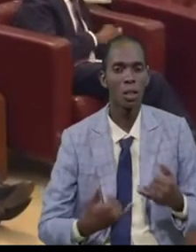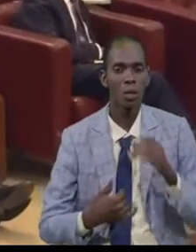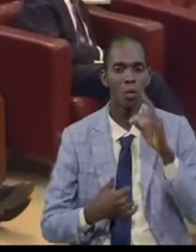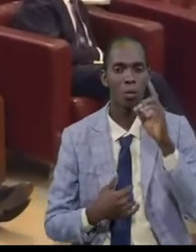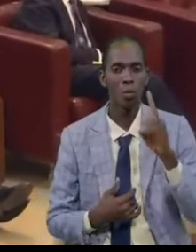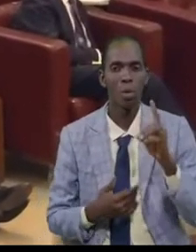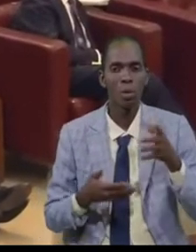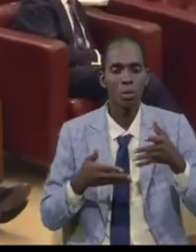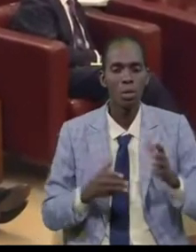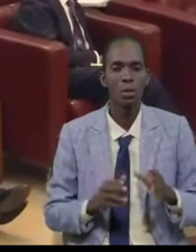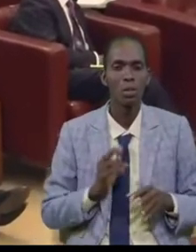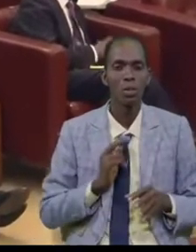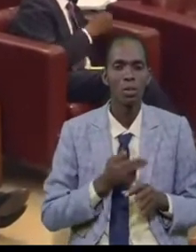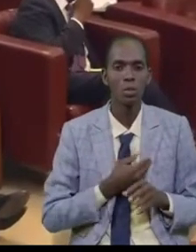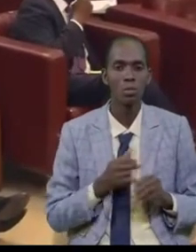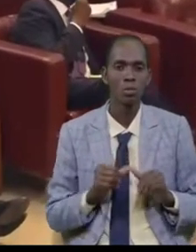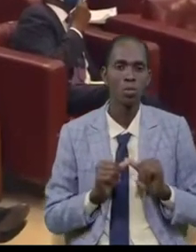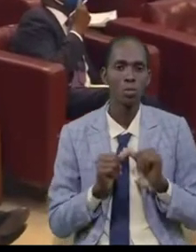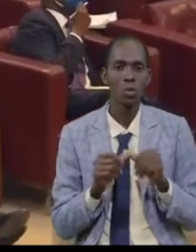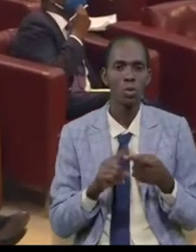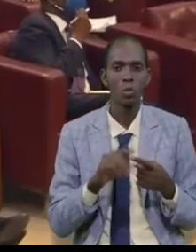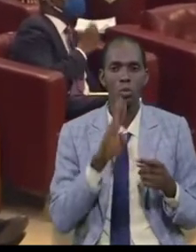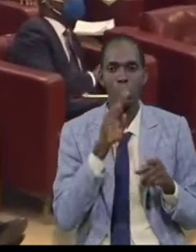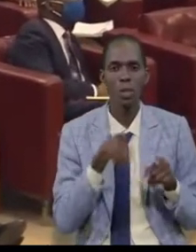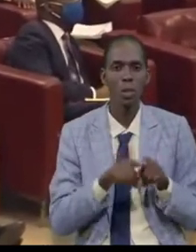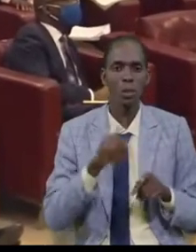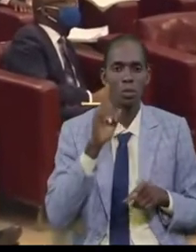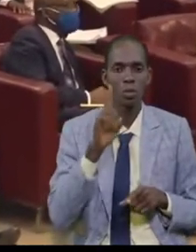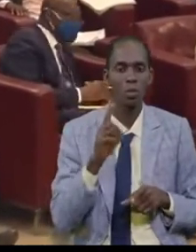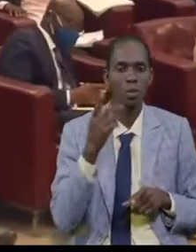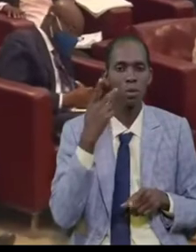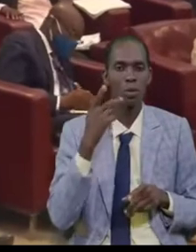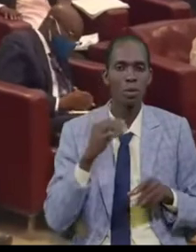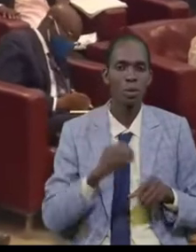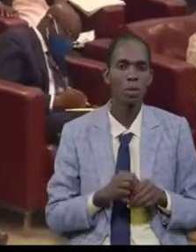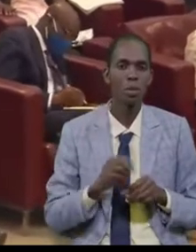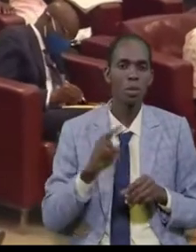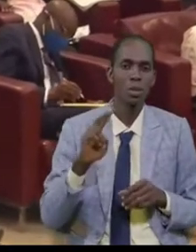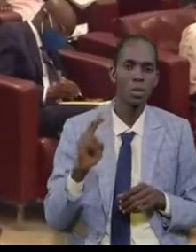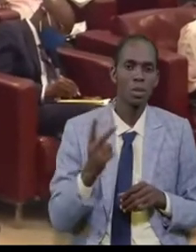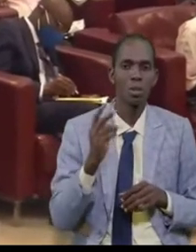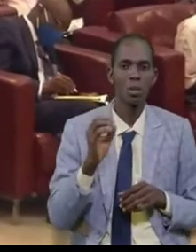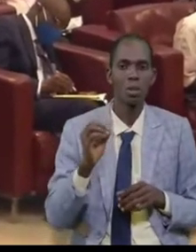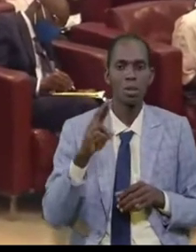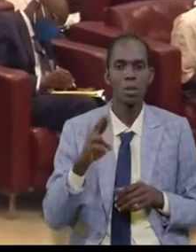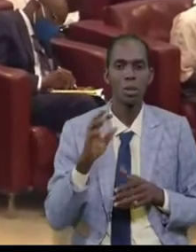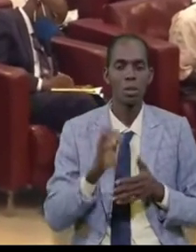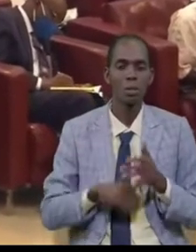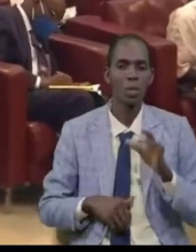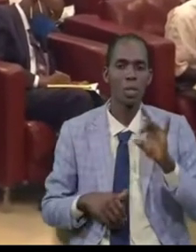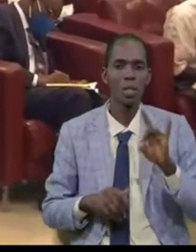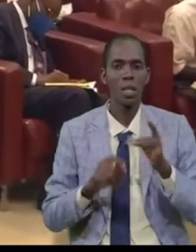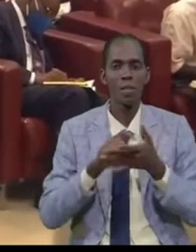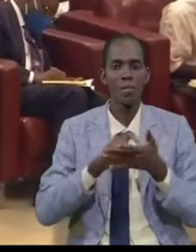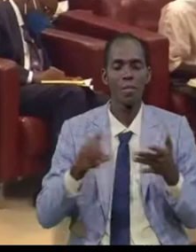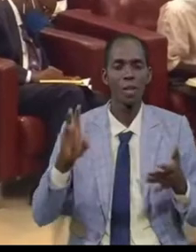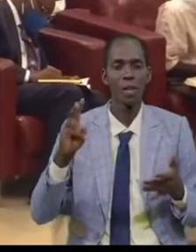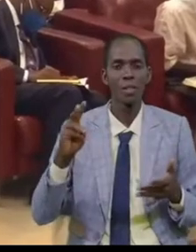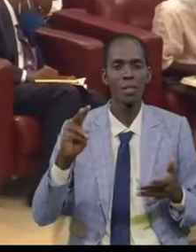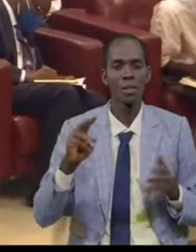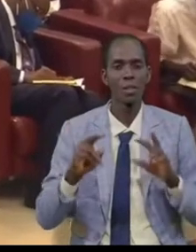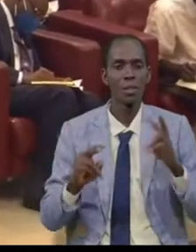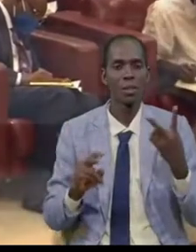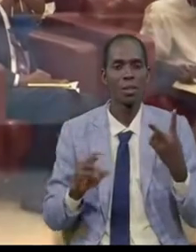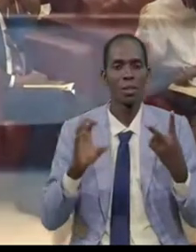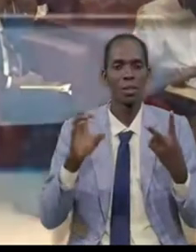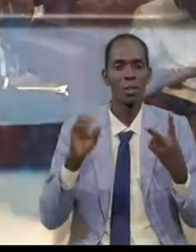us remain one. In 2 Corinthians chapter 8 verse 16, 2 Corinthians chapter 8,